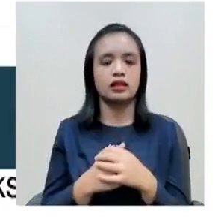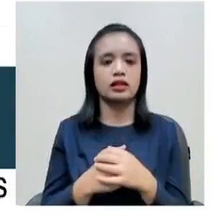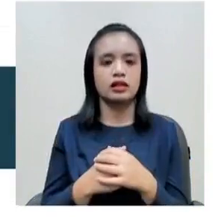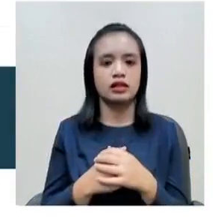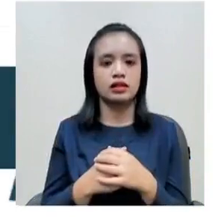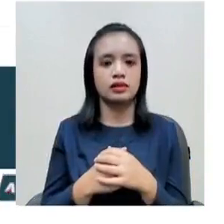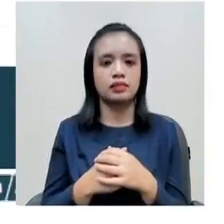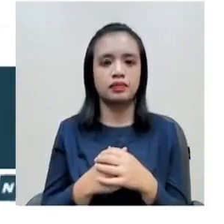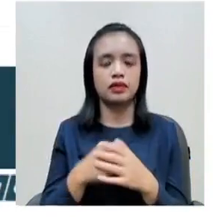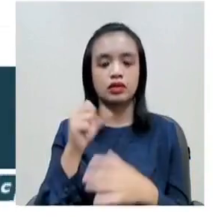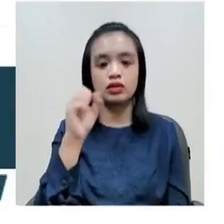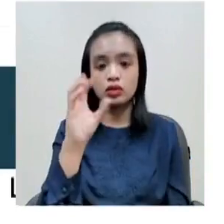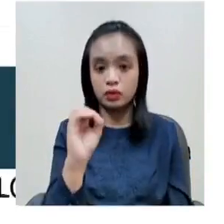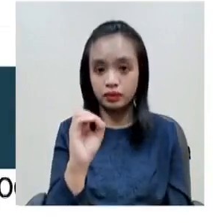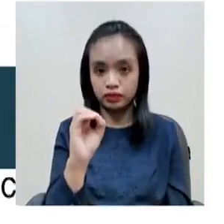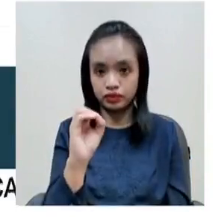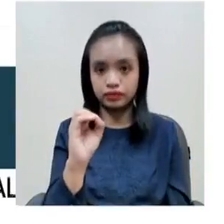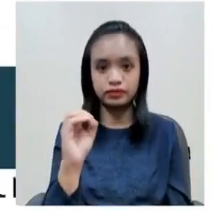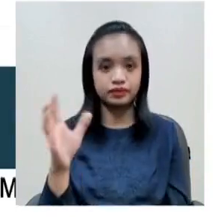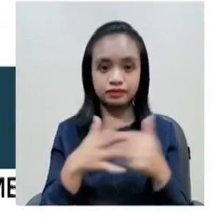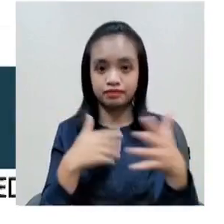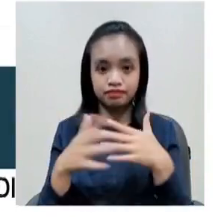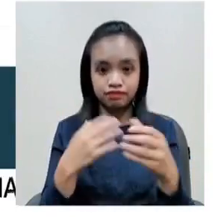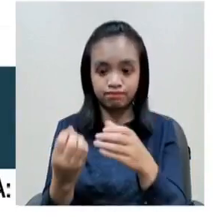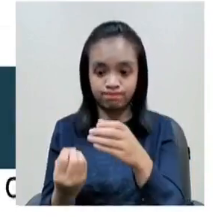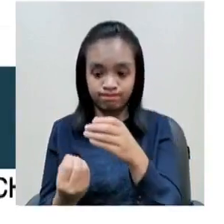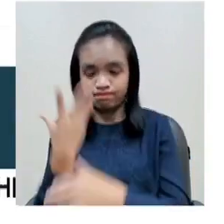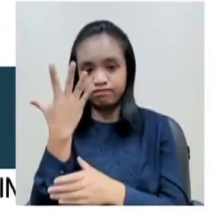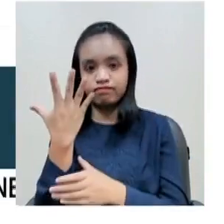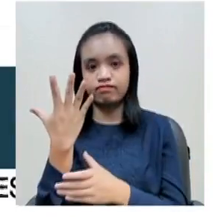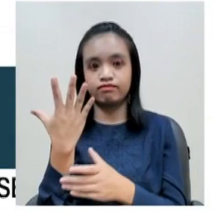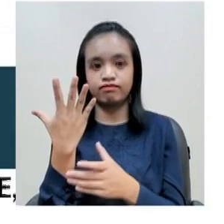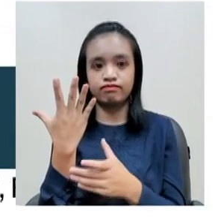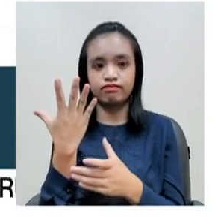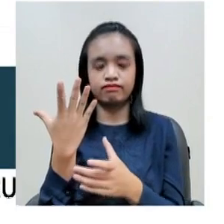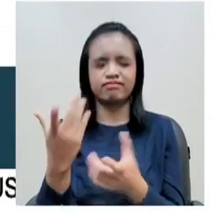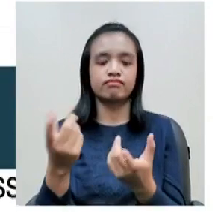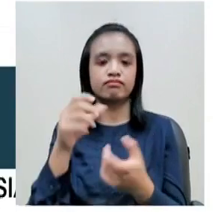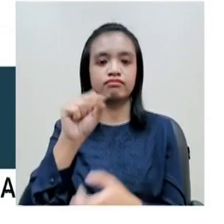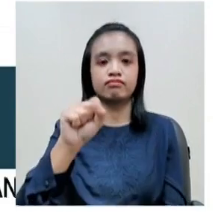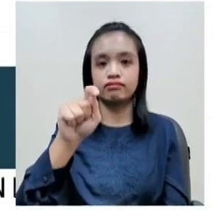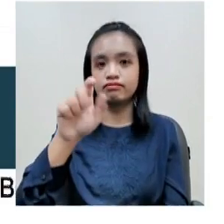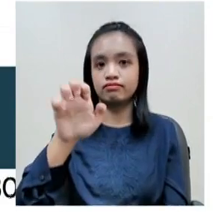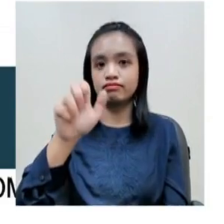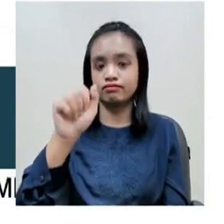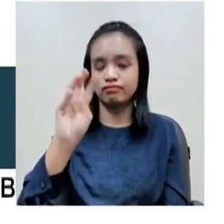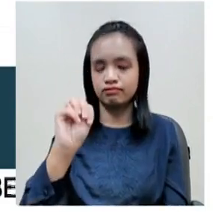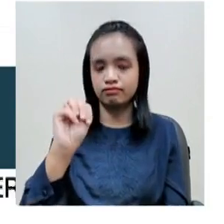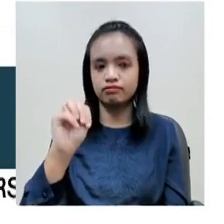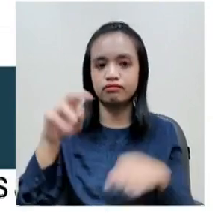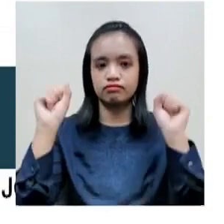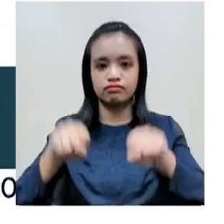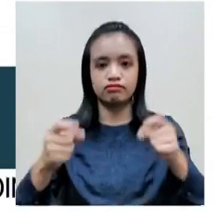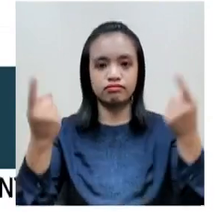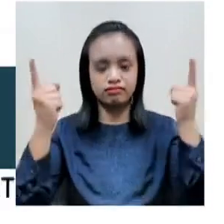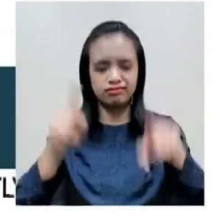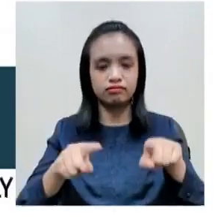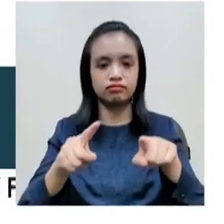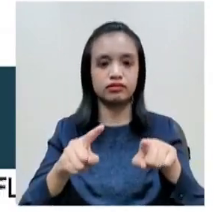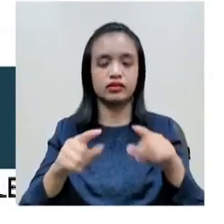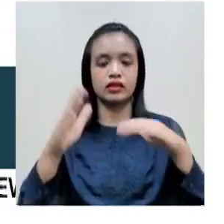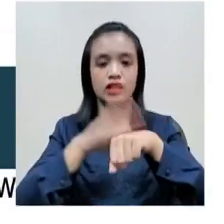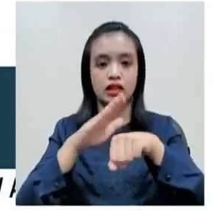them. So this type of eruption, yung phreatic eruption, the steam-driven eruptions, can happen even at alert level